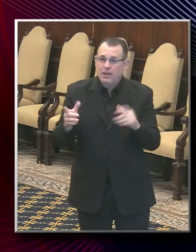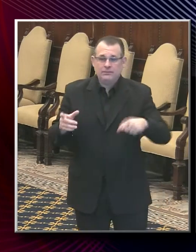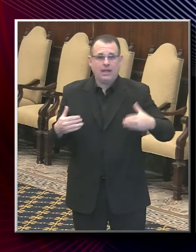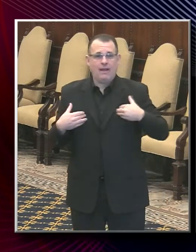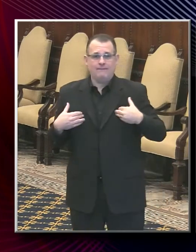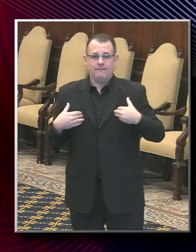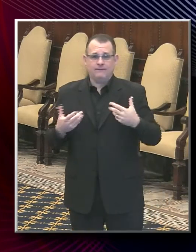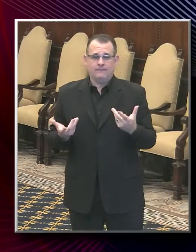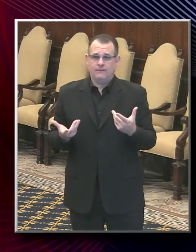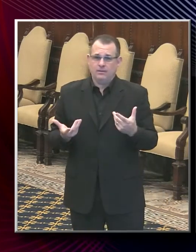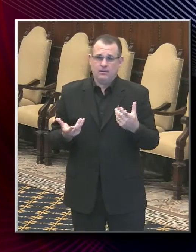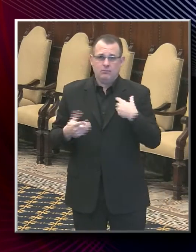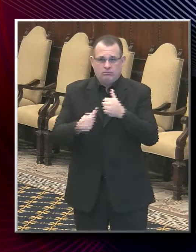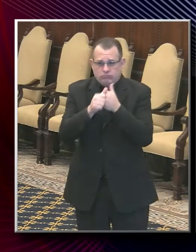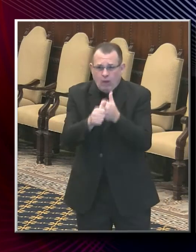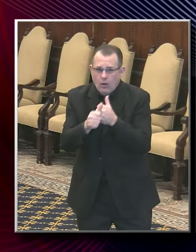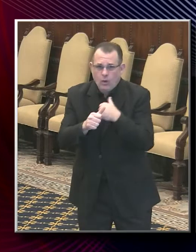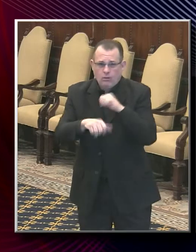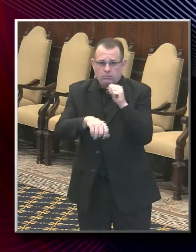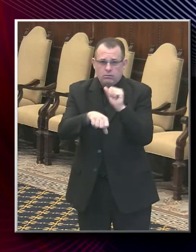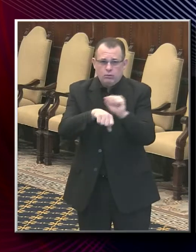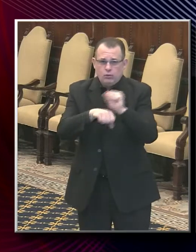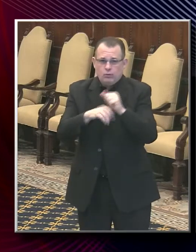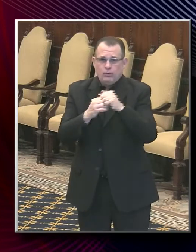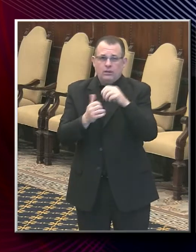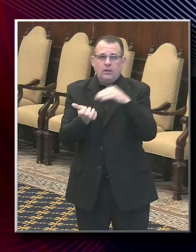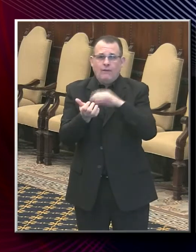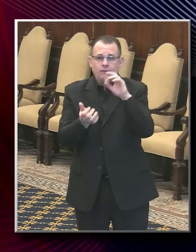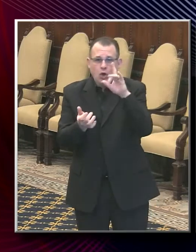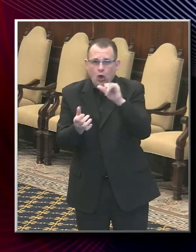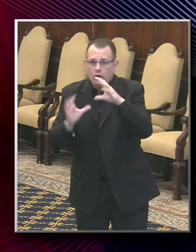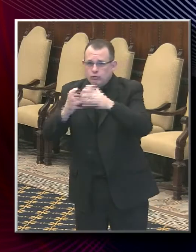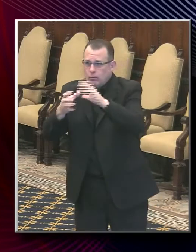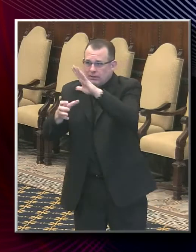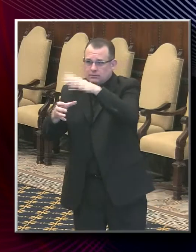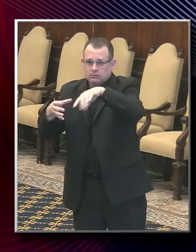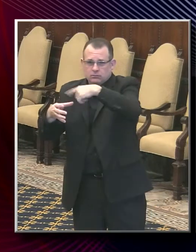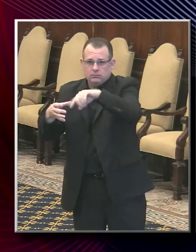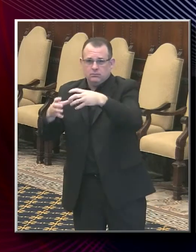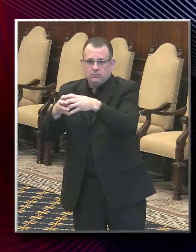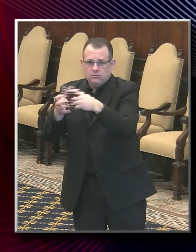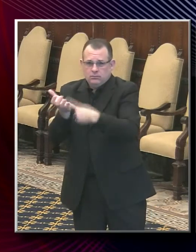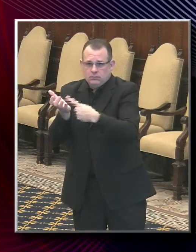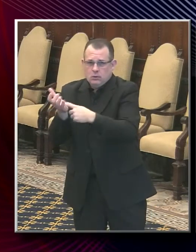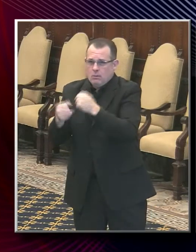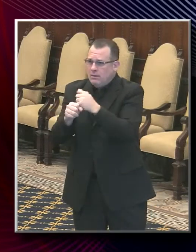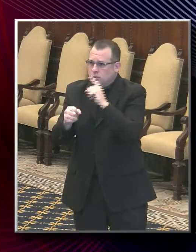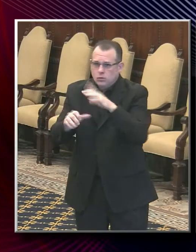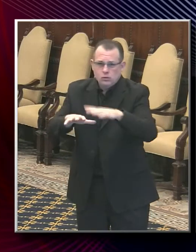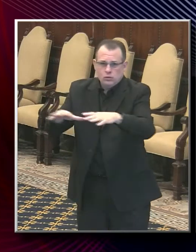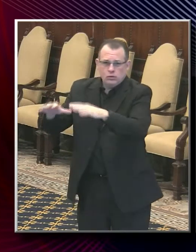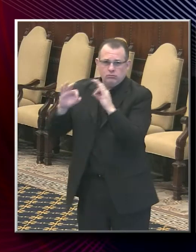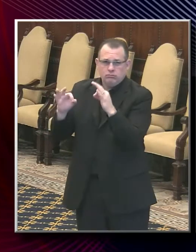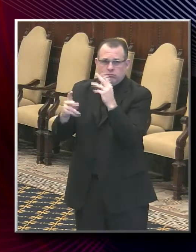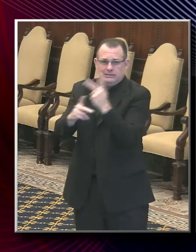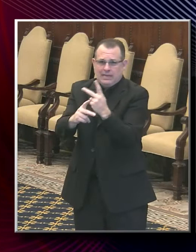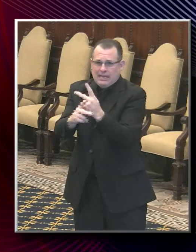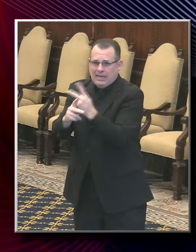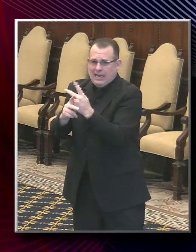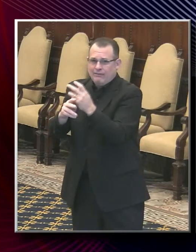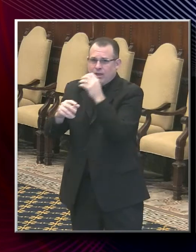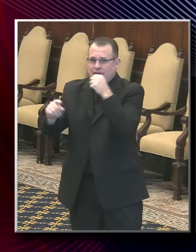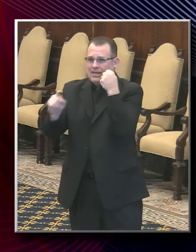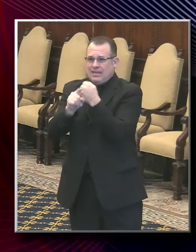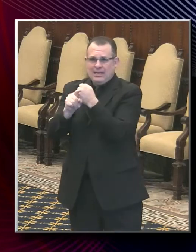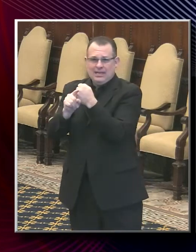and that all the work that Dr. Farley and his team are doing, make sure that it's never needed. Okay,